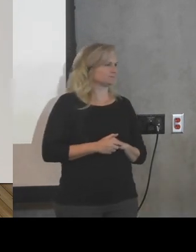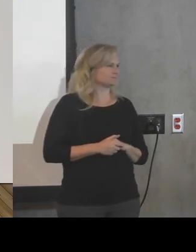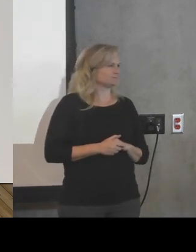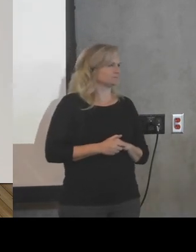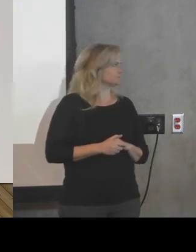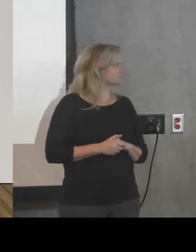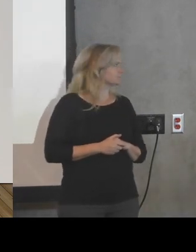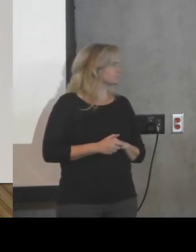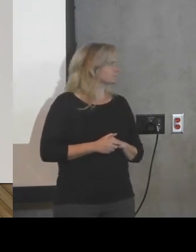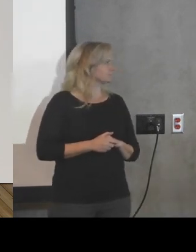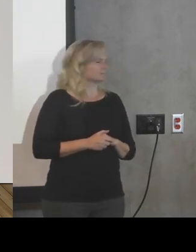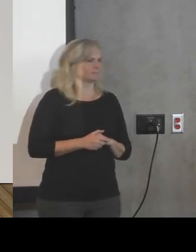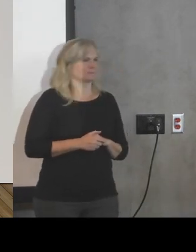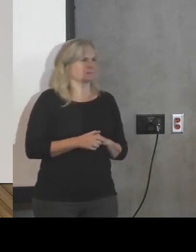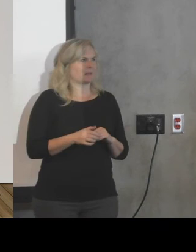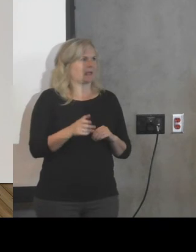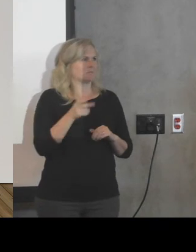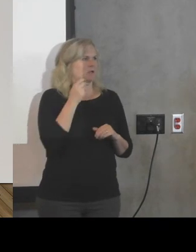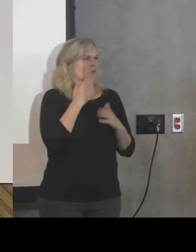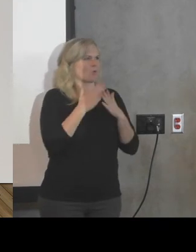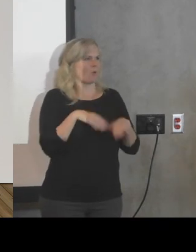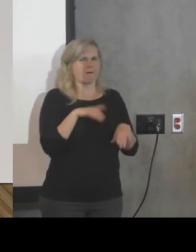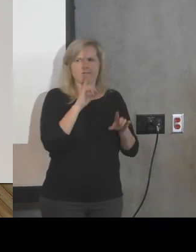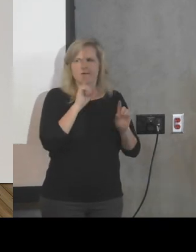I'm hearing quiet answers.